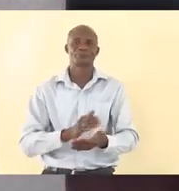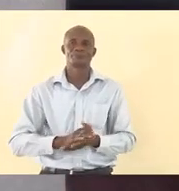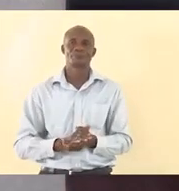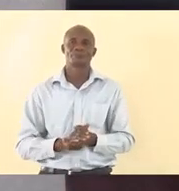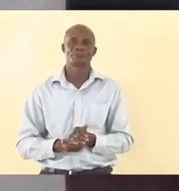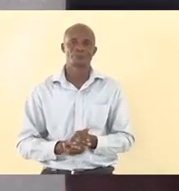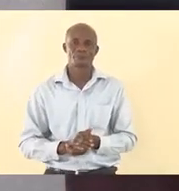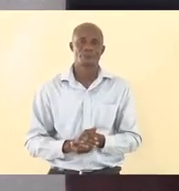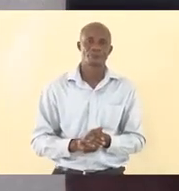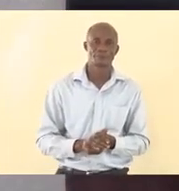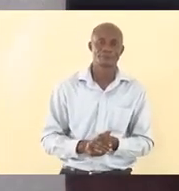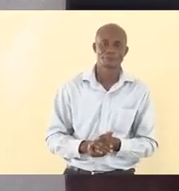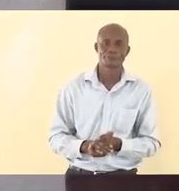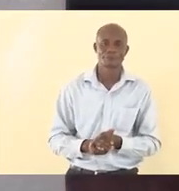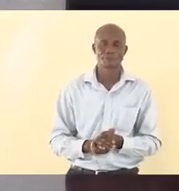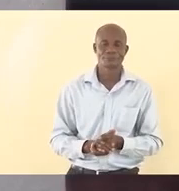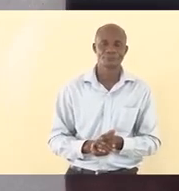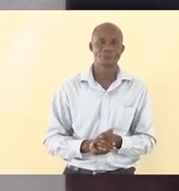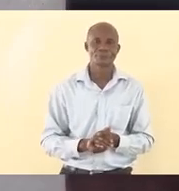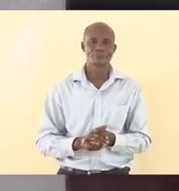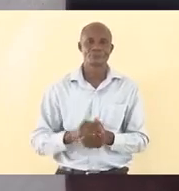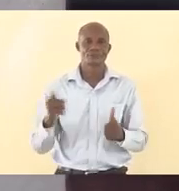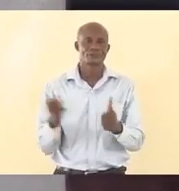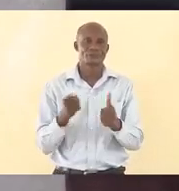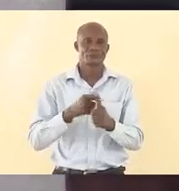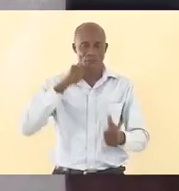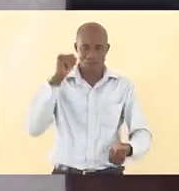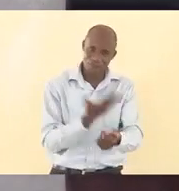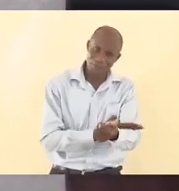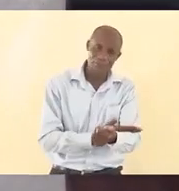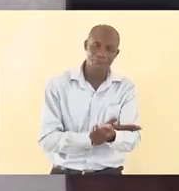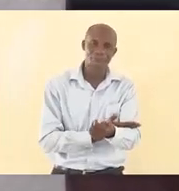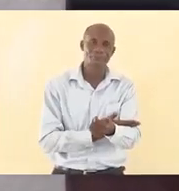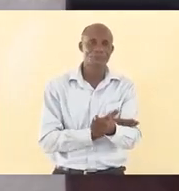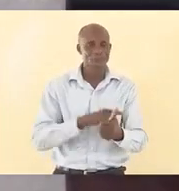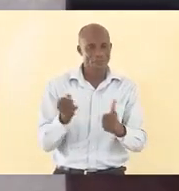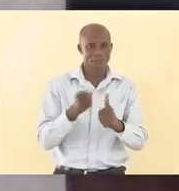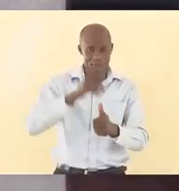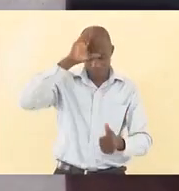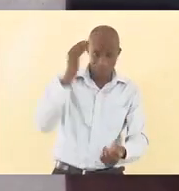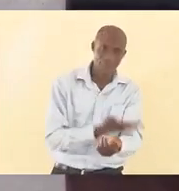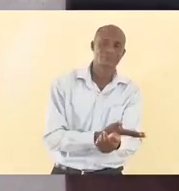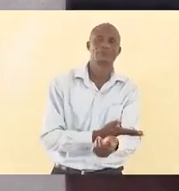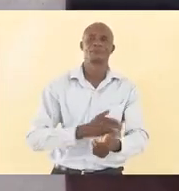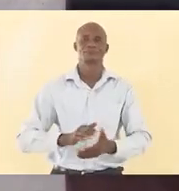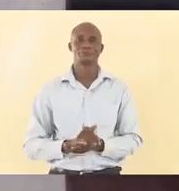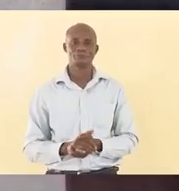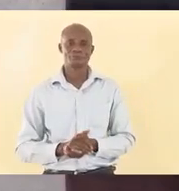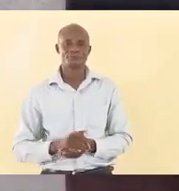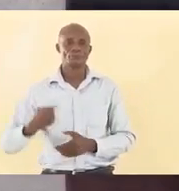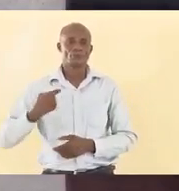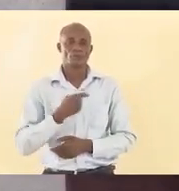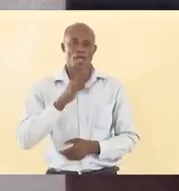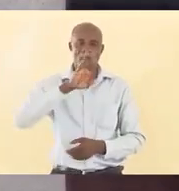Avi? First daughter is Ada. What is first son? Okpara. We are all Okpara